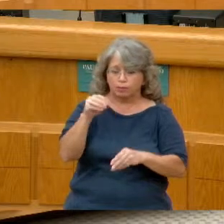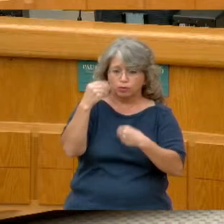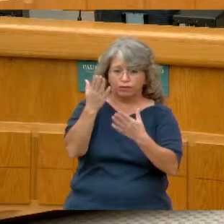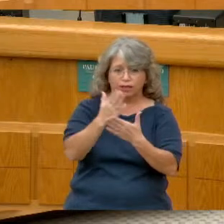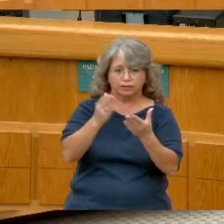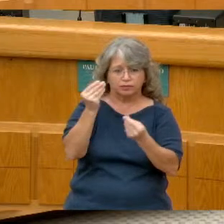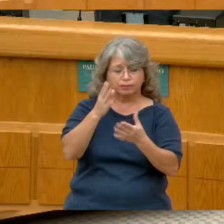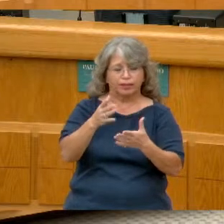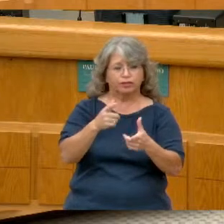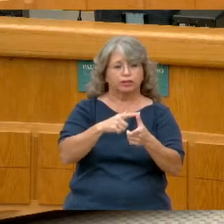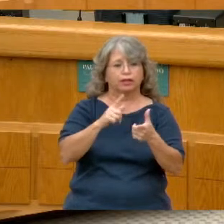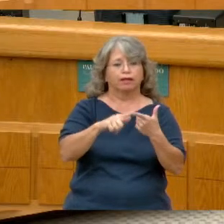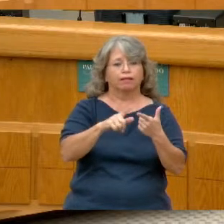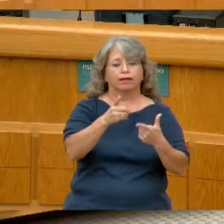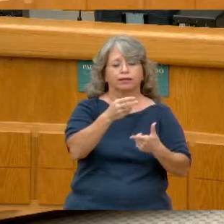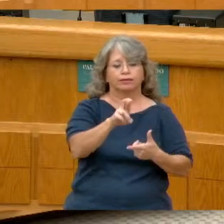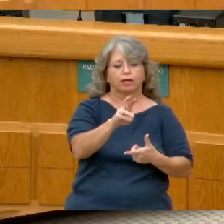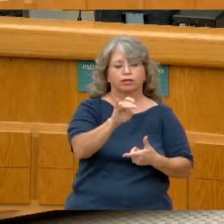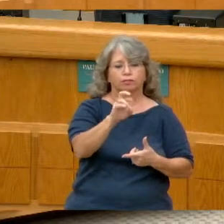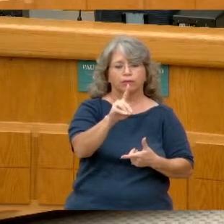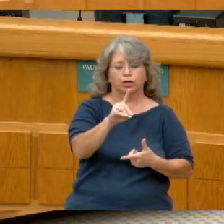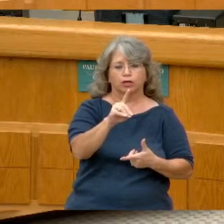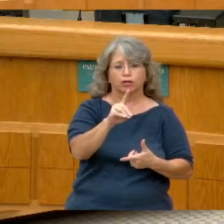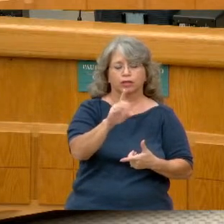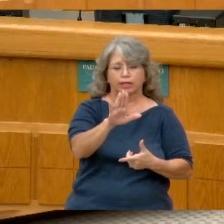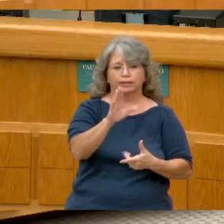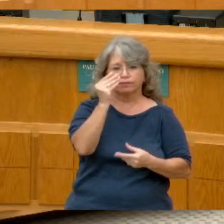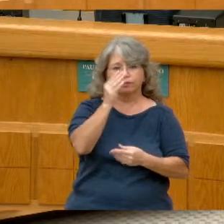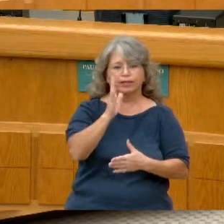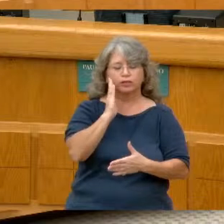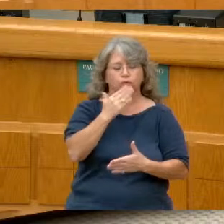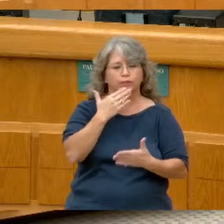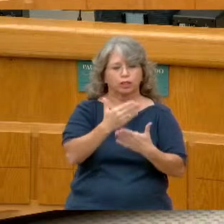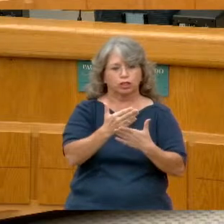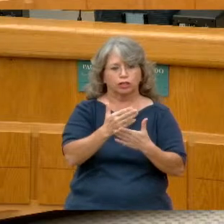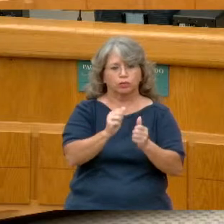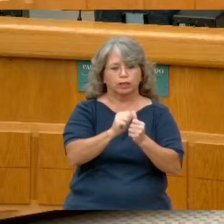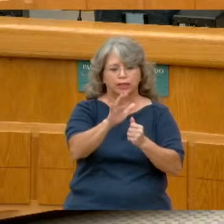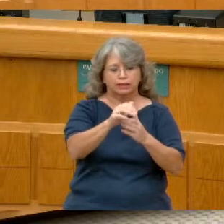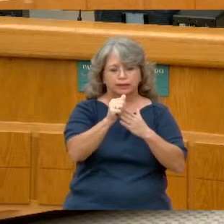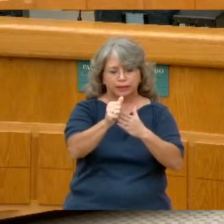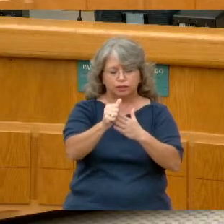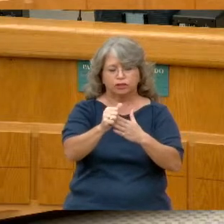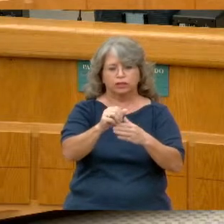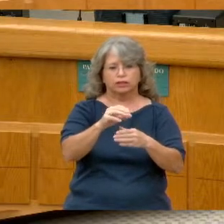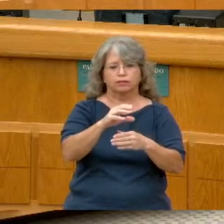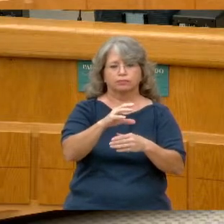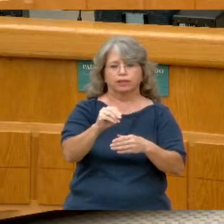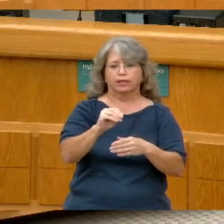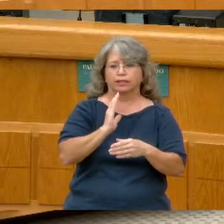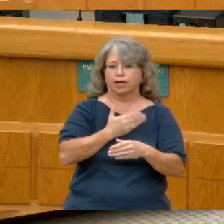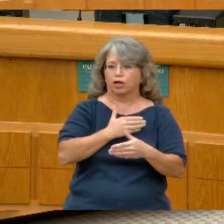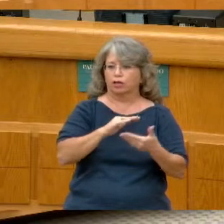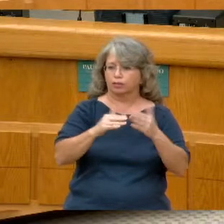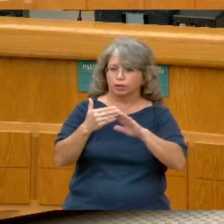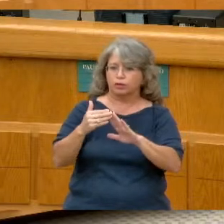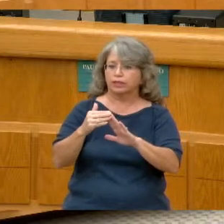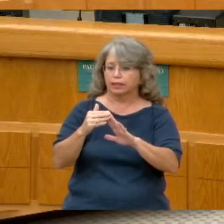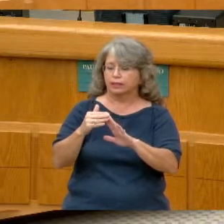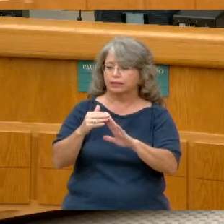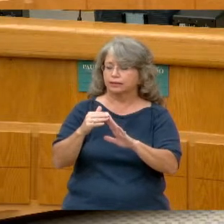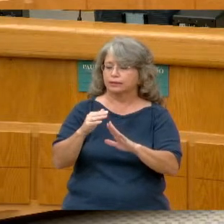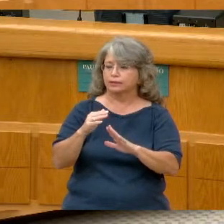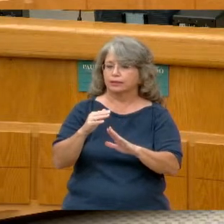to us, both as leadership and the community, so that we can work together and whip this thing. I